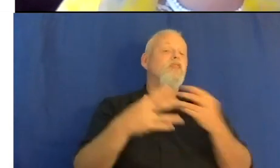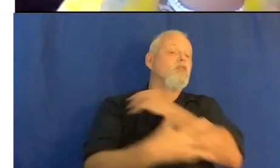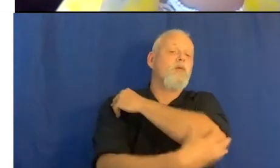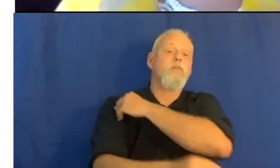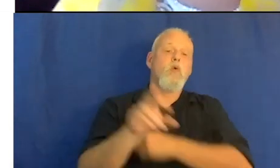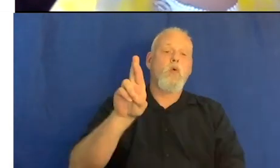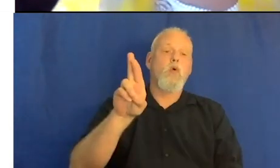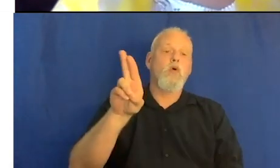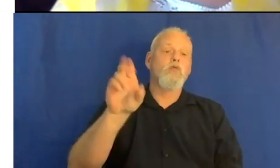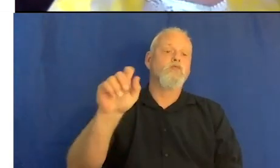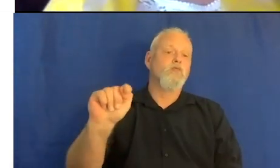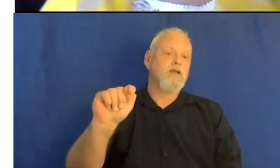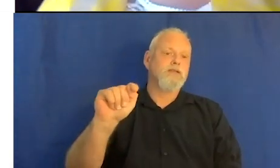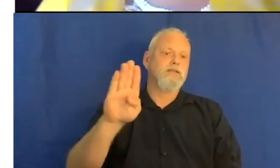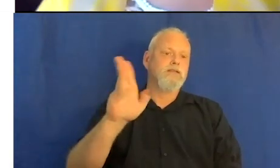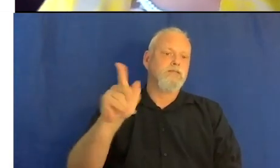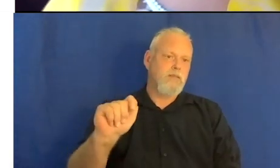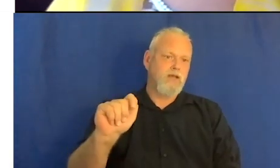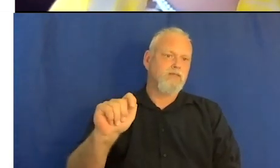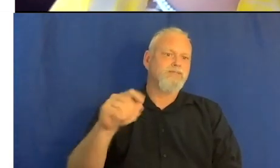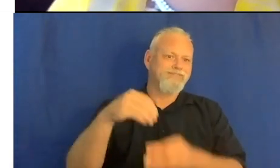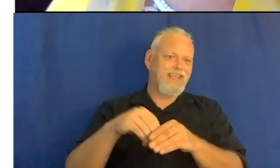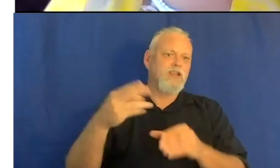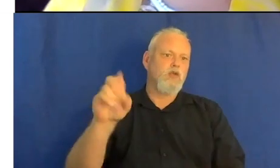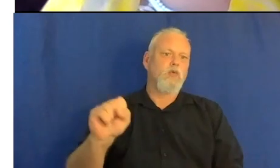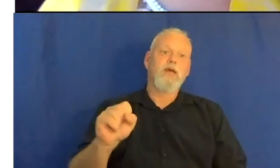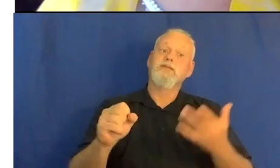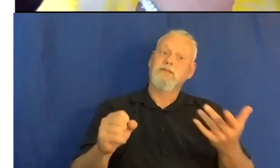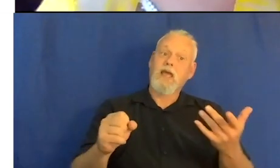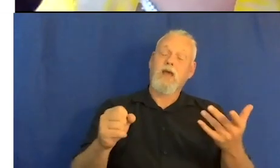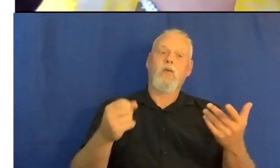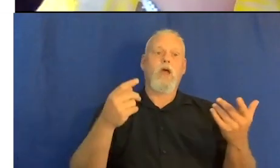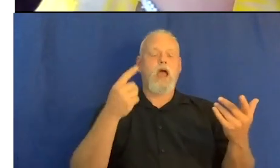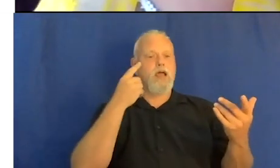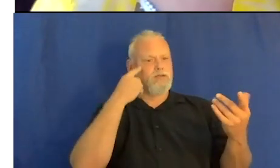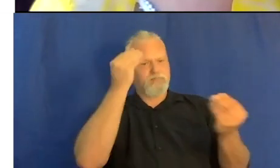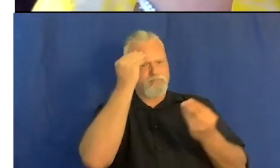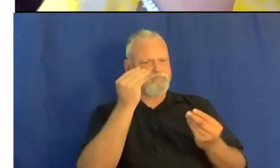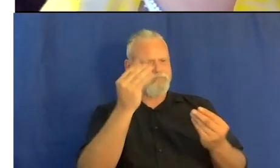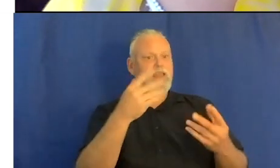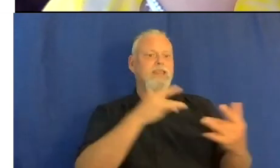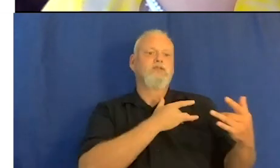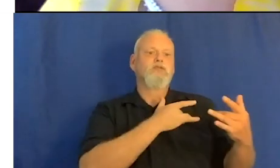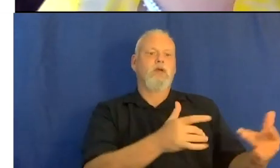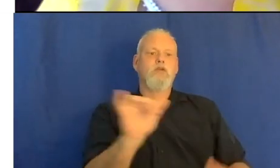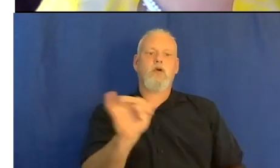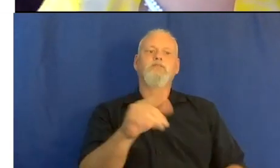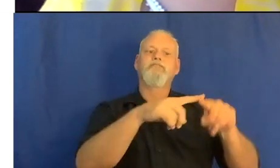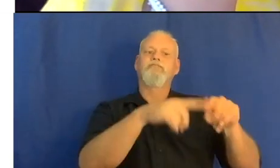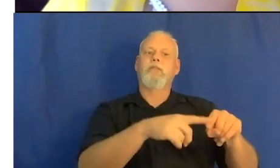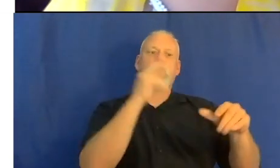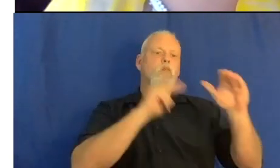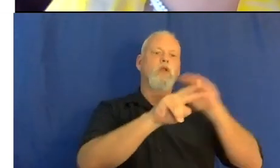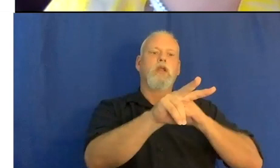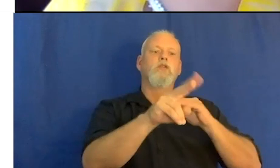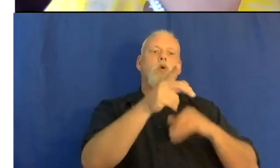And as an aside, which I thought was timely given the debates this evening, these trends are also pretty reliable predictors of